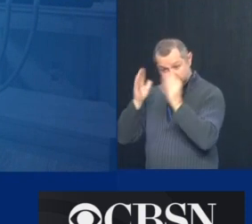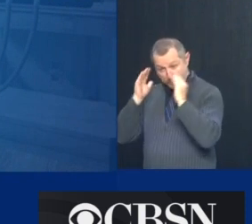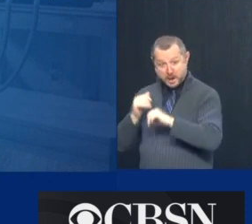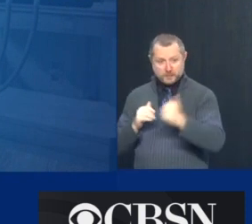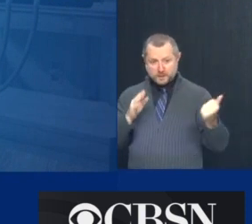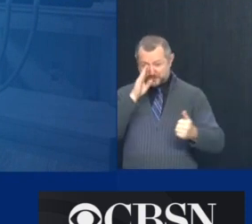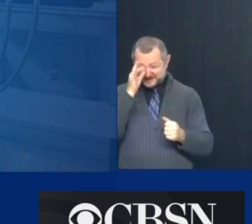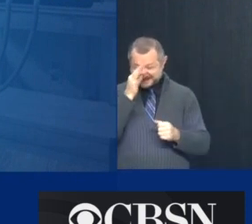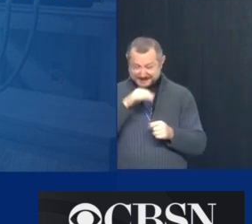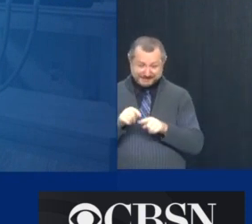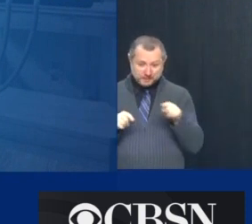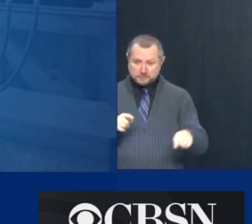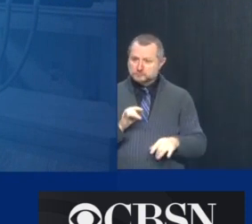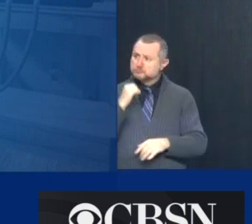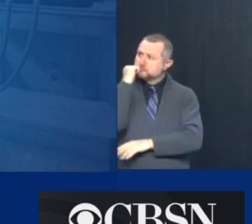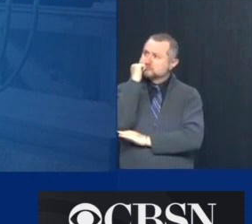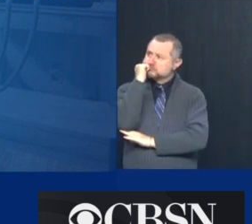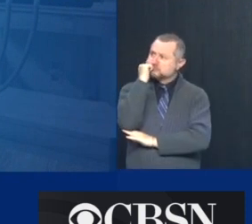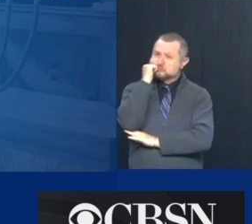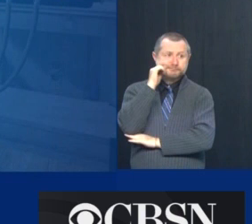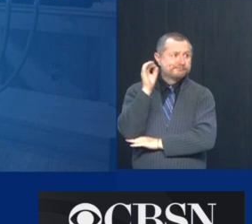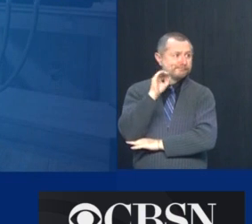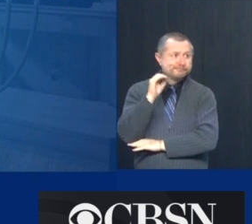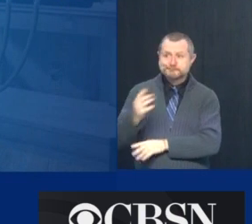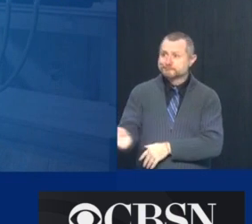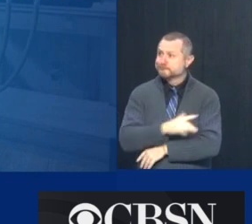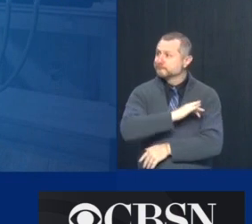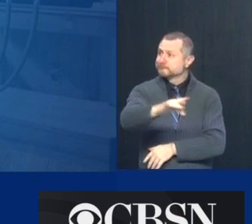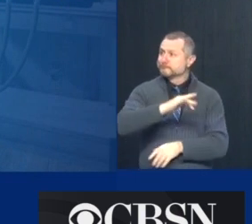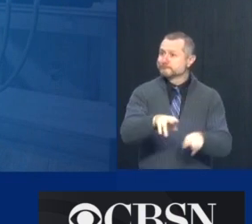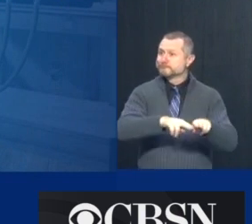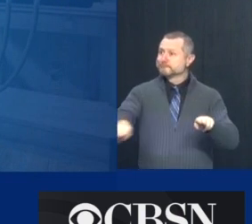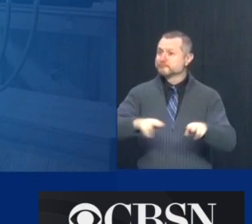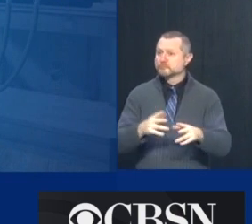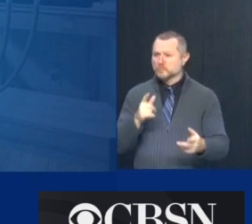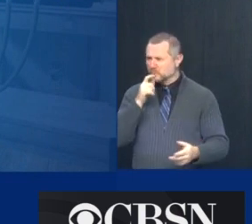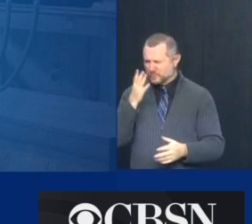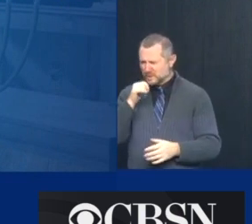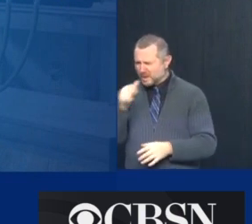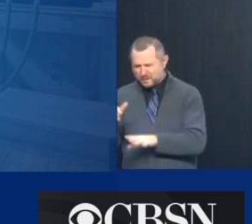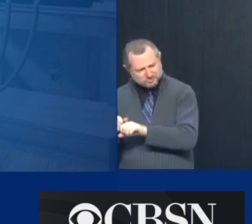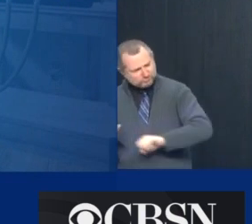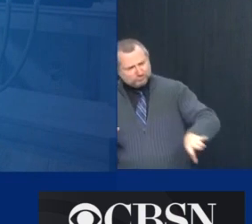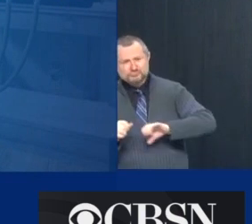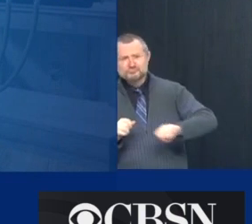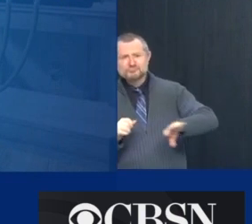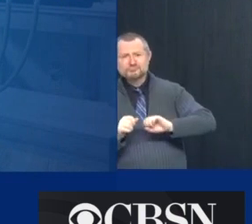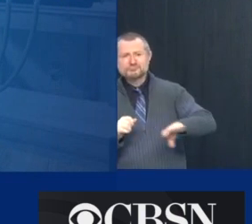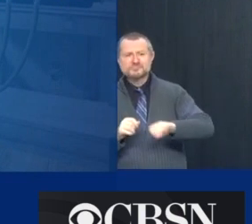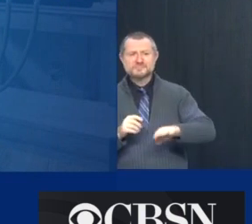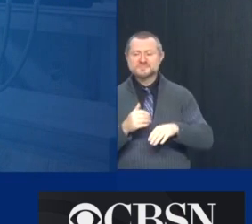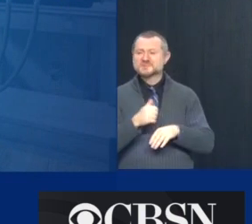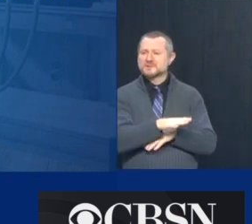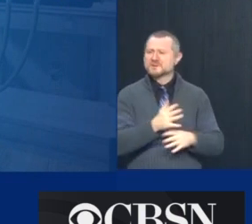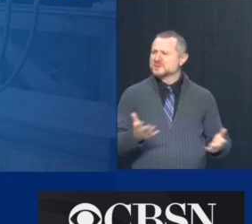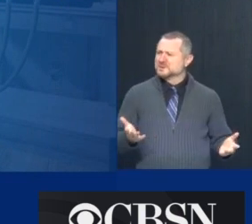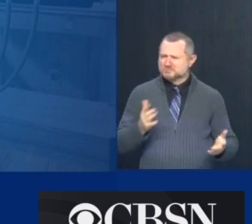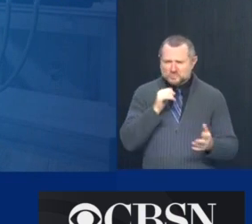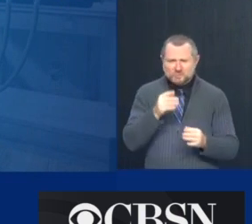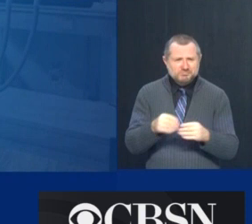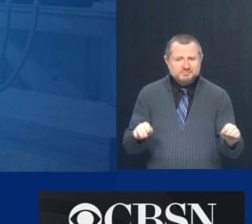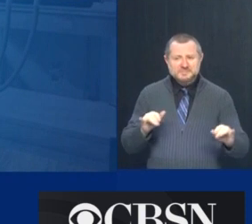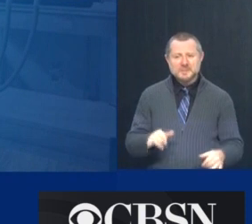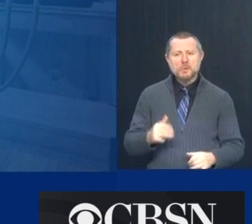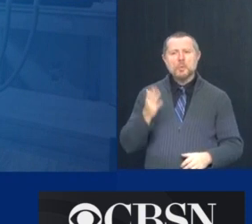had capacity. Well, then why didn't you shift patients from the overwhelmed